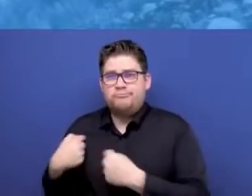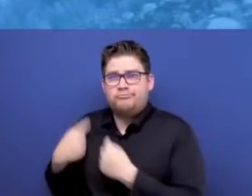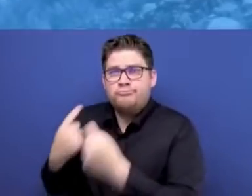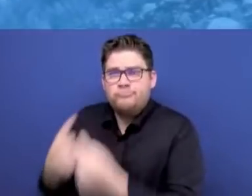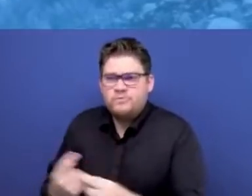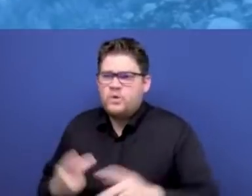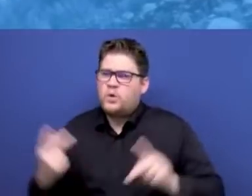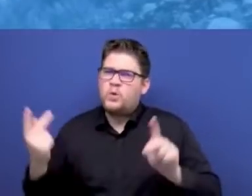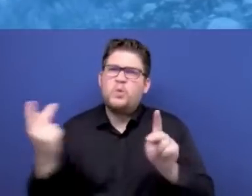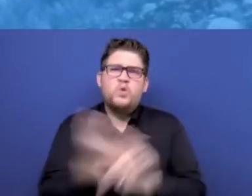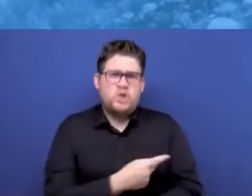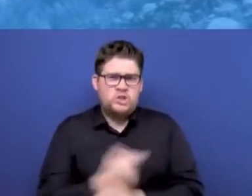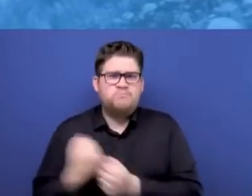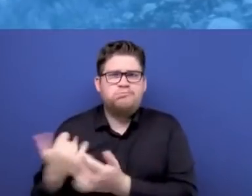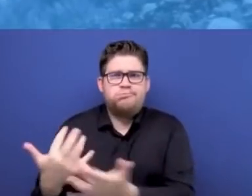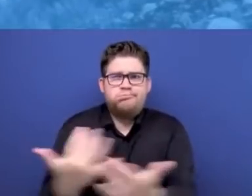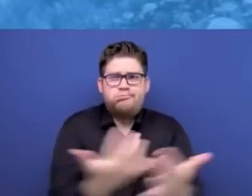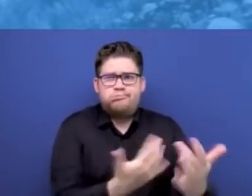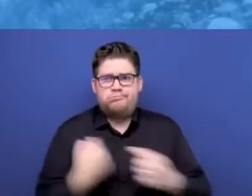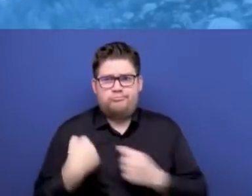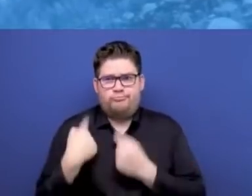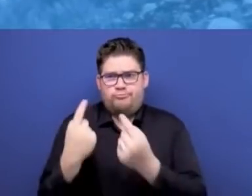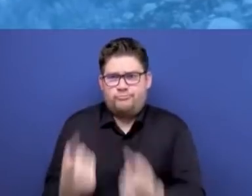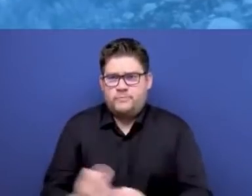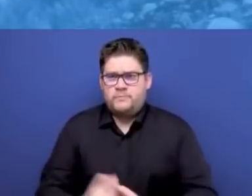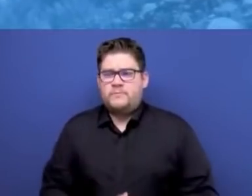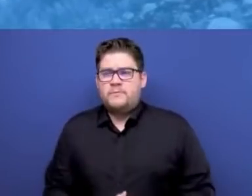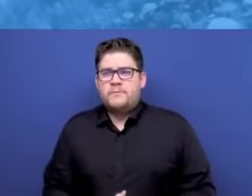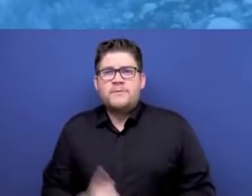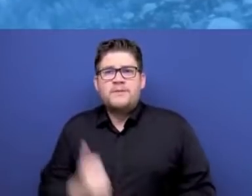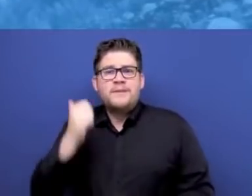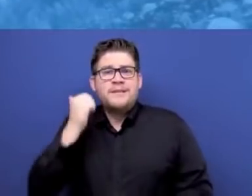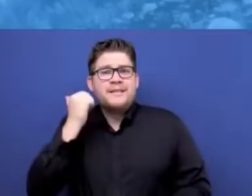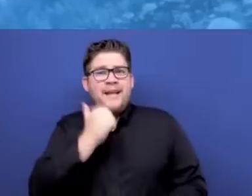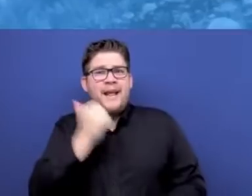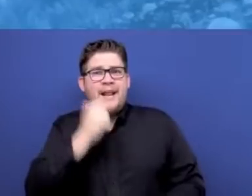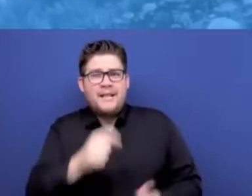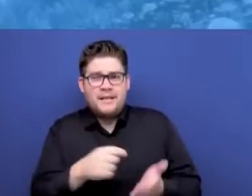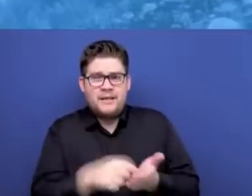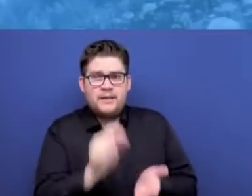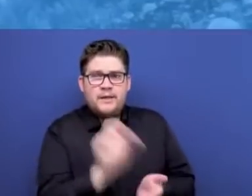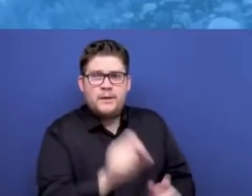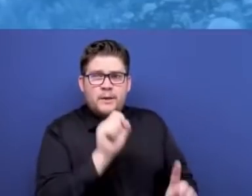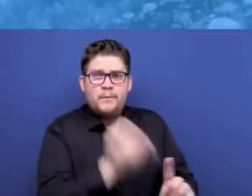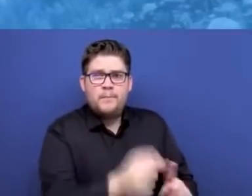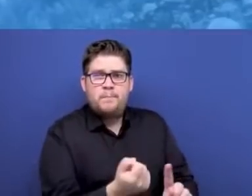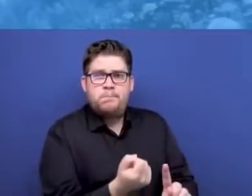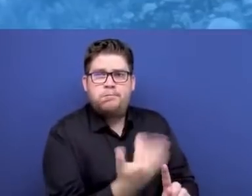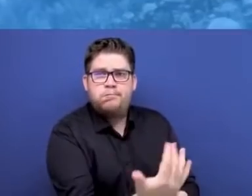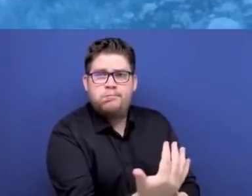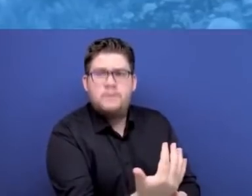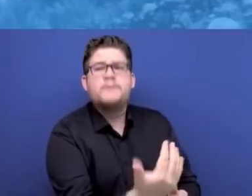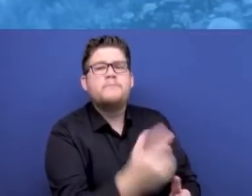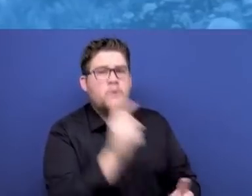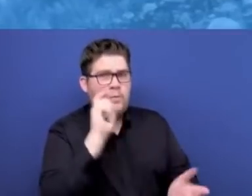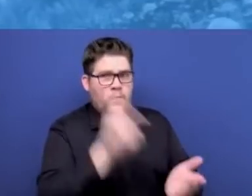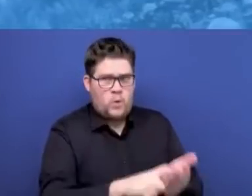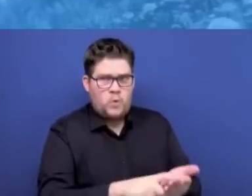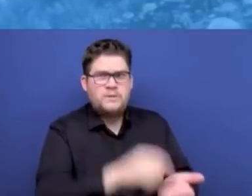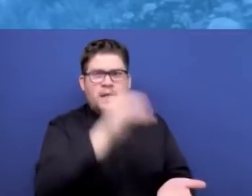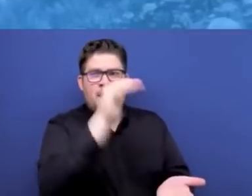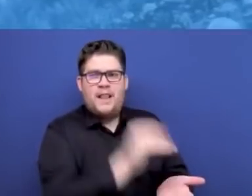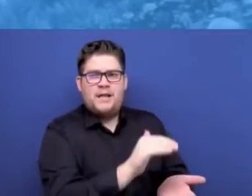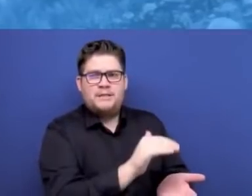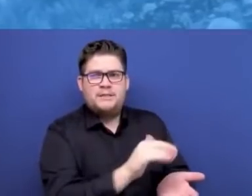those daily ignition numbers subside a bit, mostly due to the lack of lightning that we haven't experienced in the province. And we're seeing a